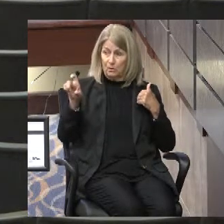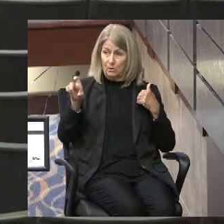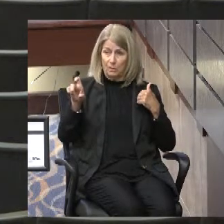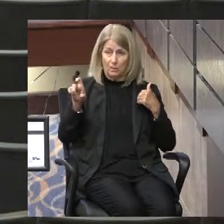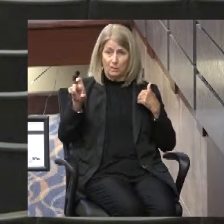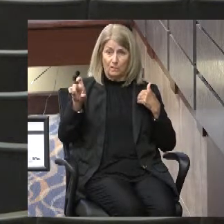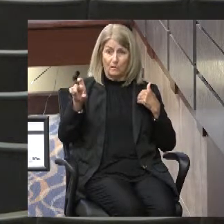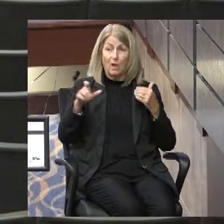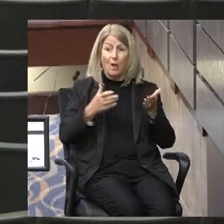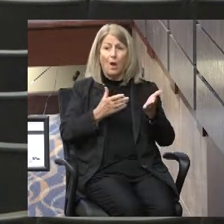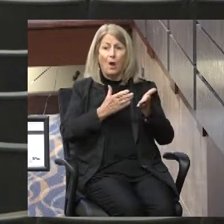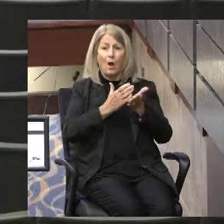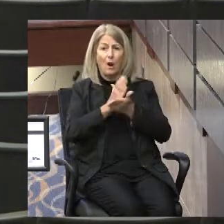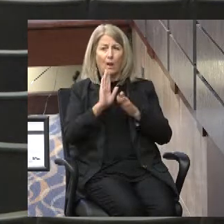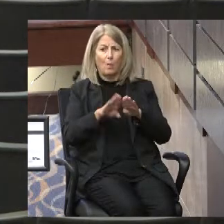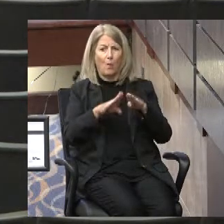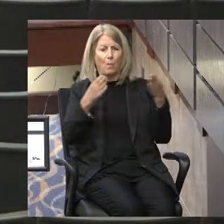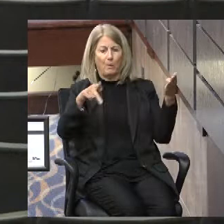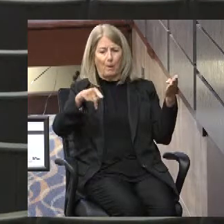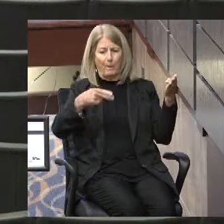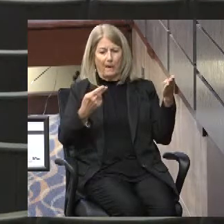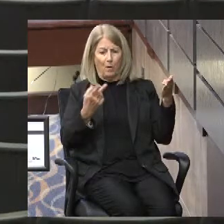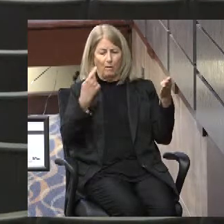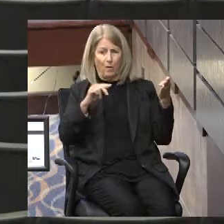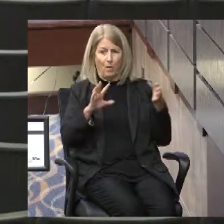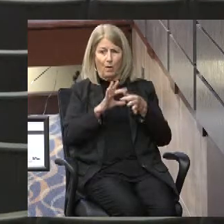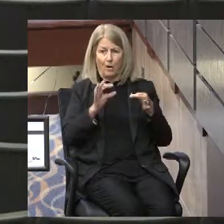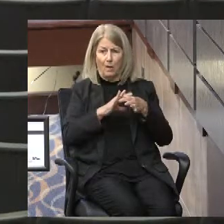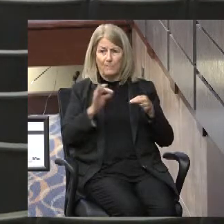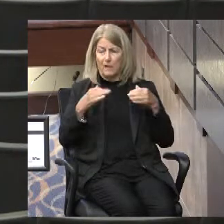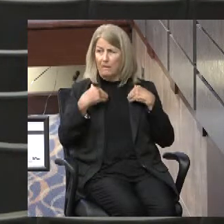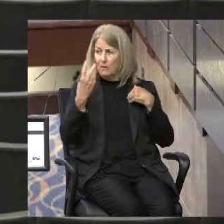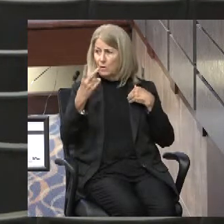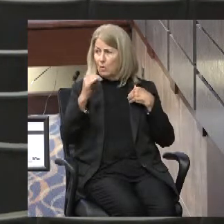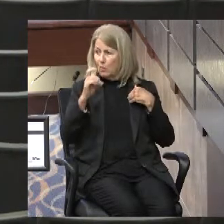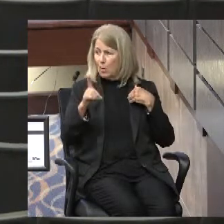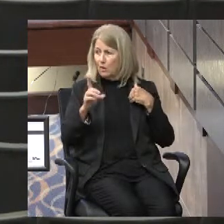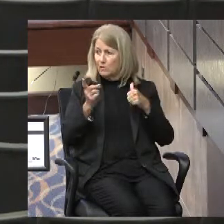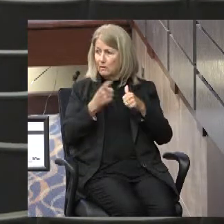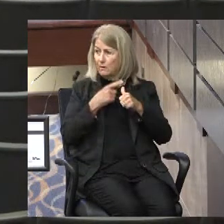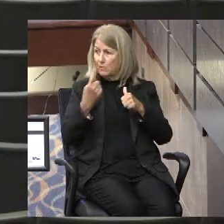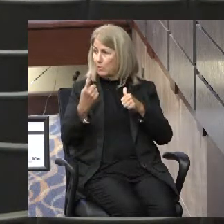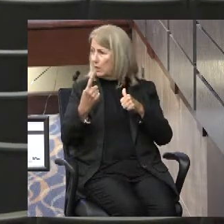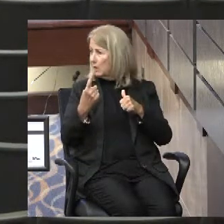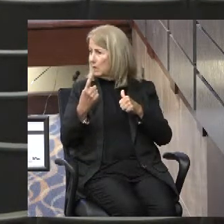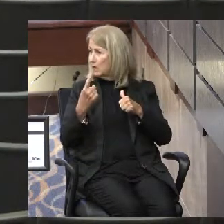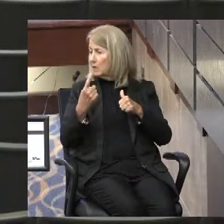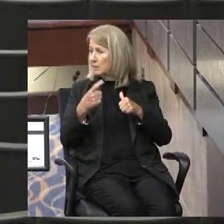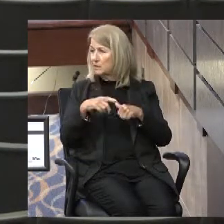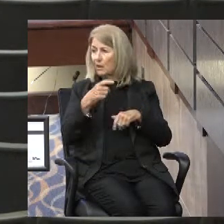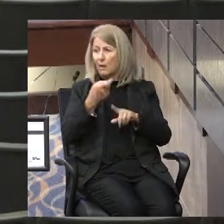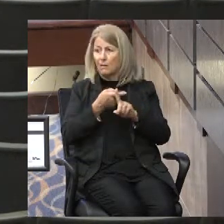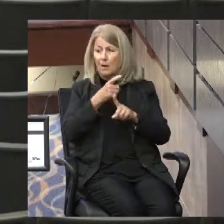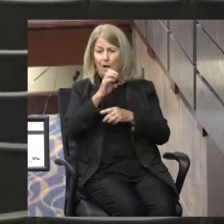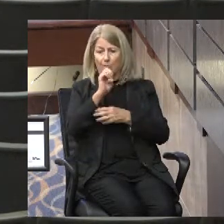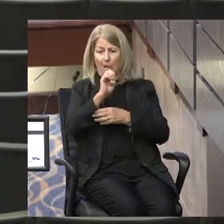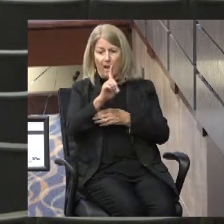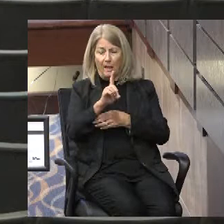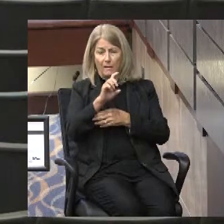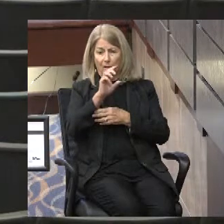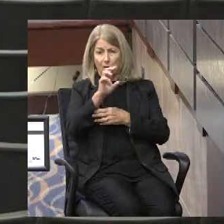All right, I'll open a public hearing for comment. I have two cards on this. The first one is from Ed Newman, who lives